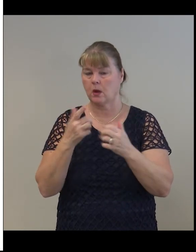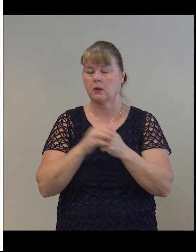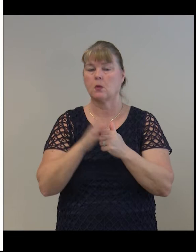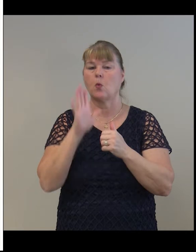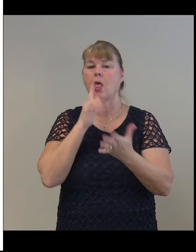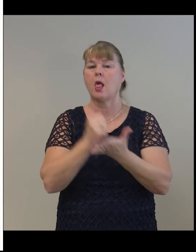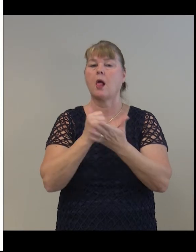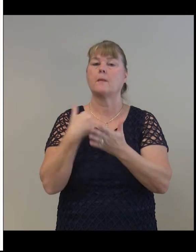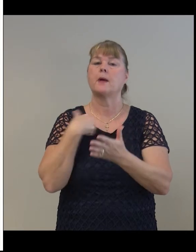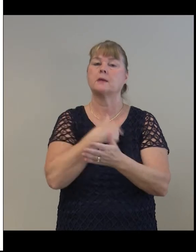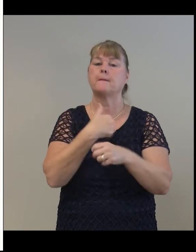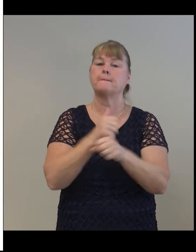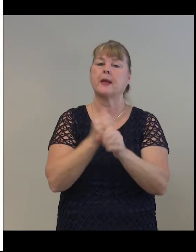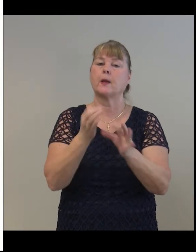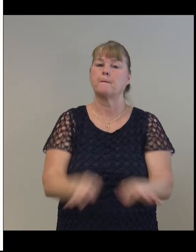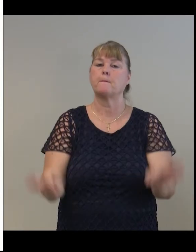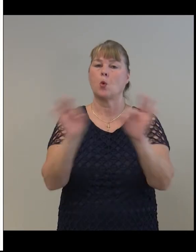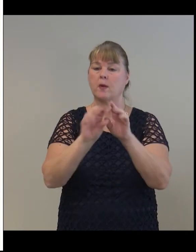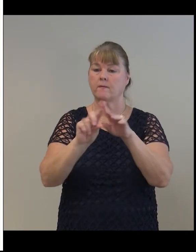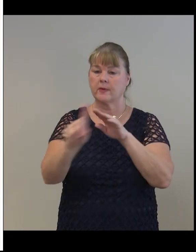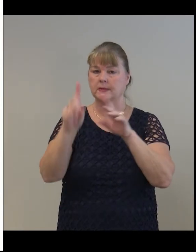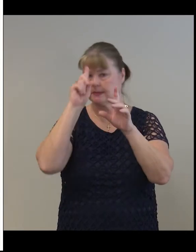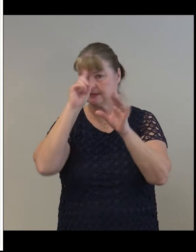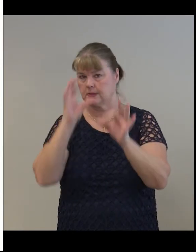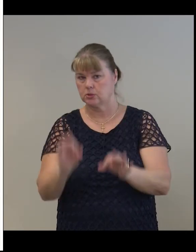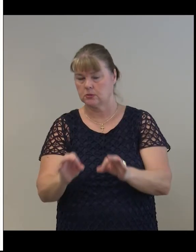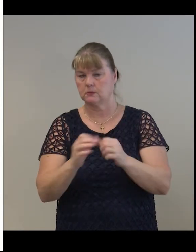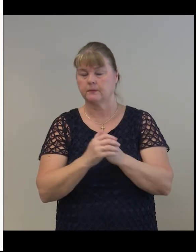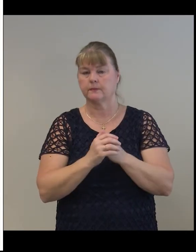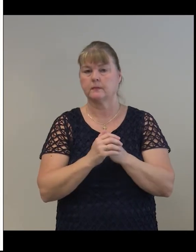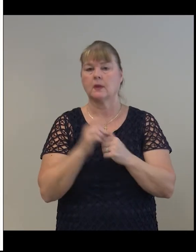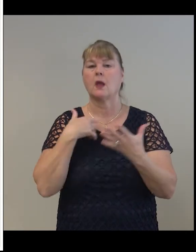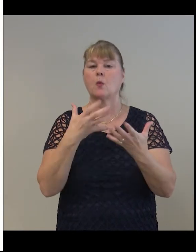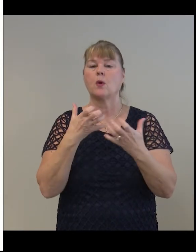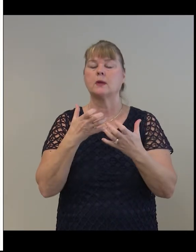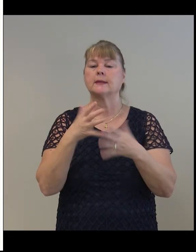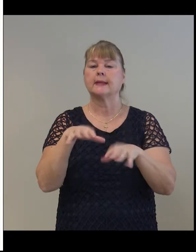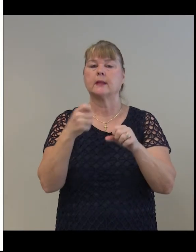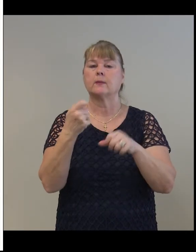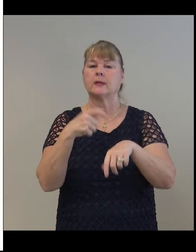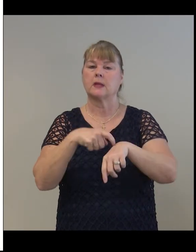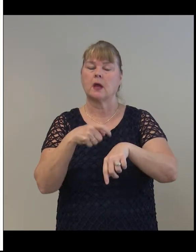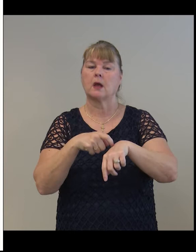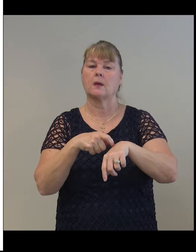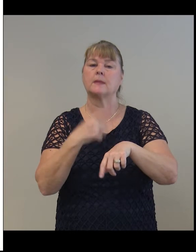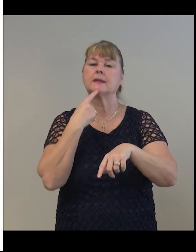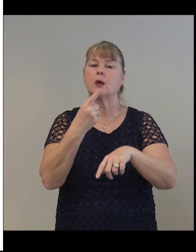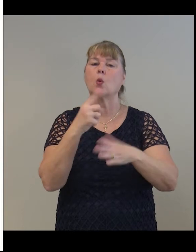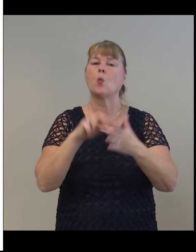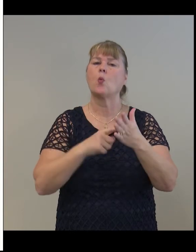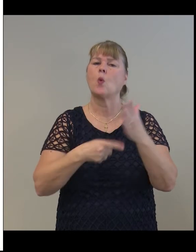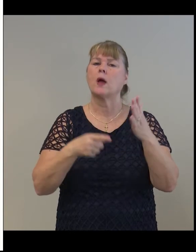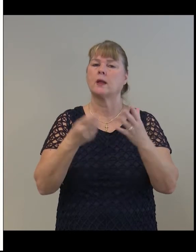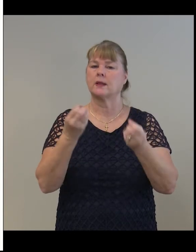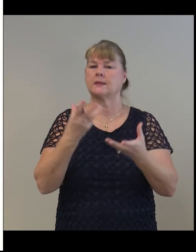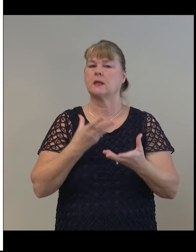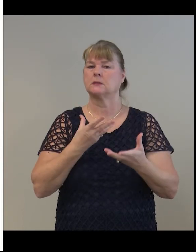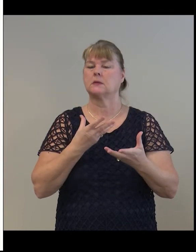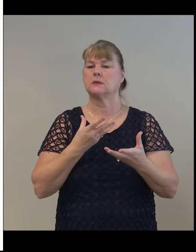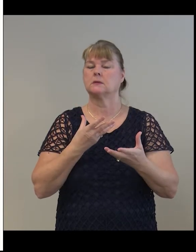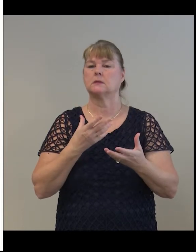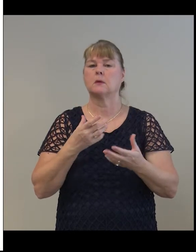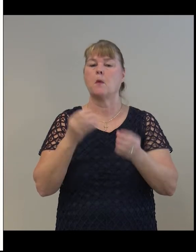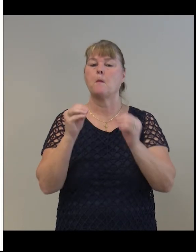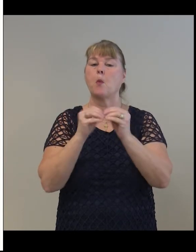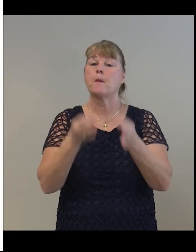saying, and it will help us make important evacuation decisions. But I want to spend just a few minutes telling you what it does tell